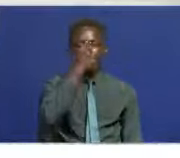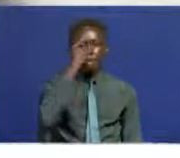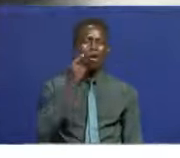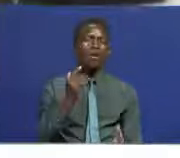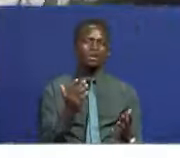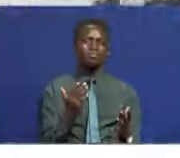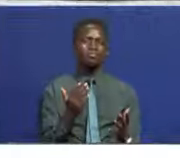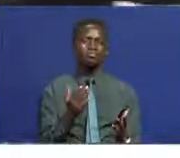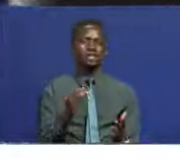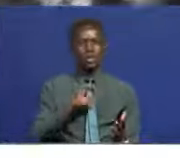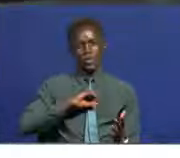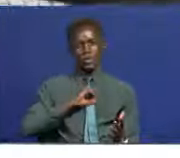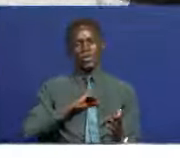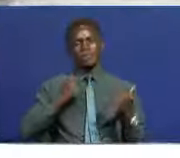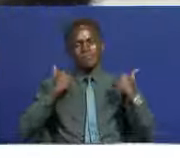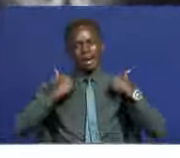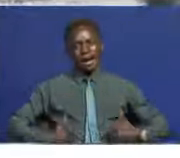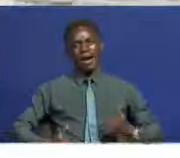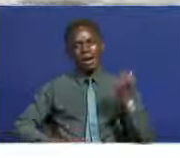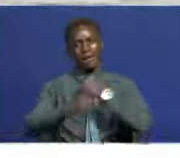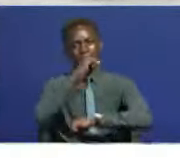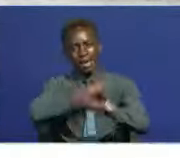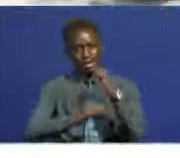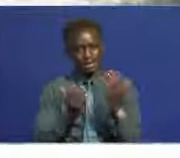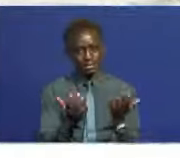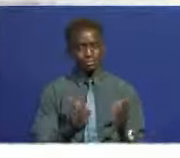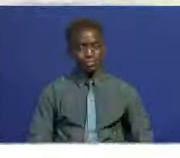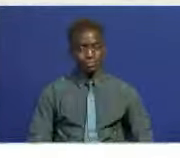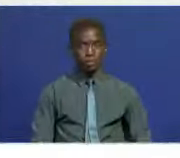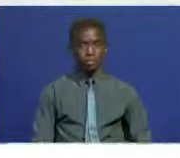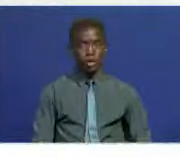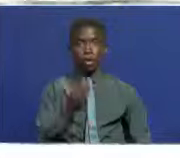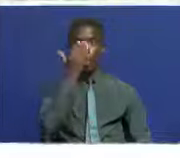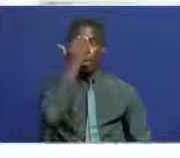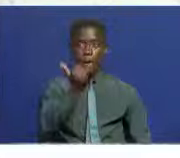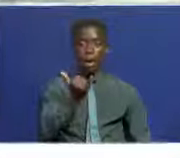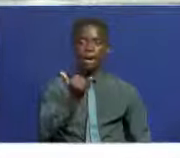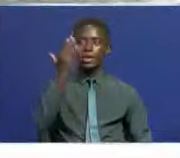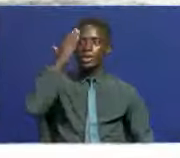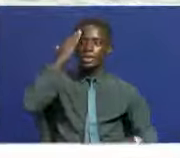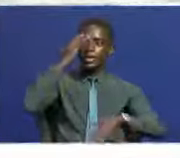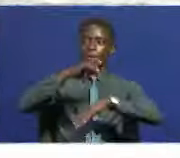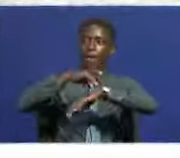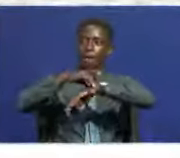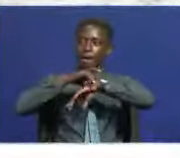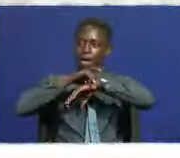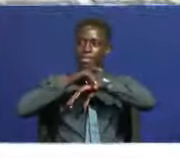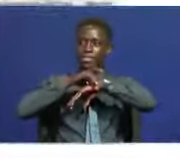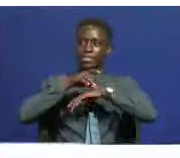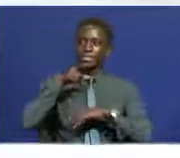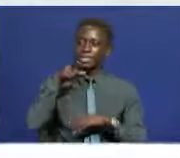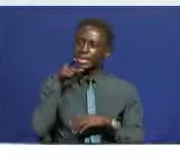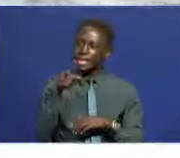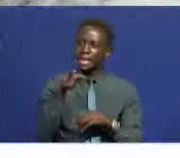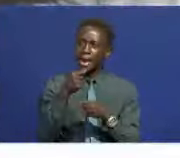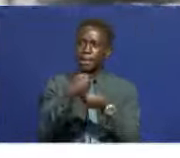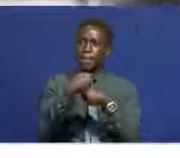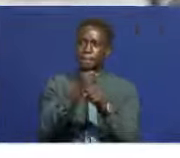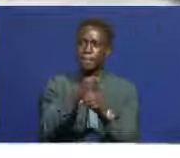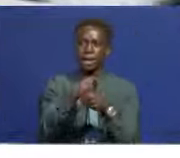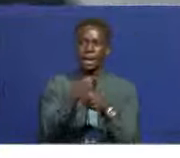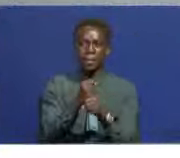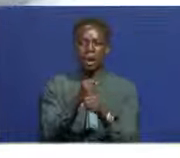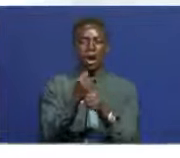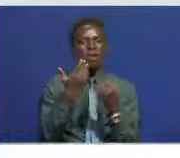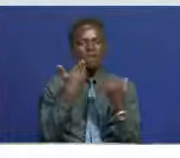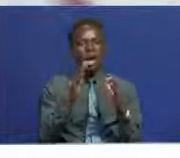saying that? You know, our earth is designed in a manner that it has a place where the hill is, it